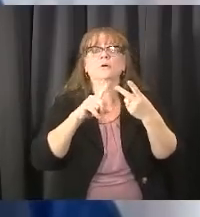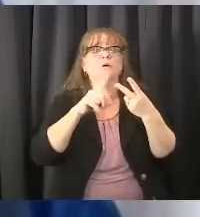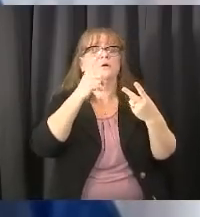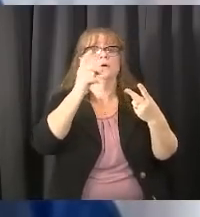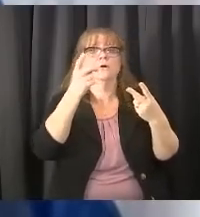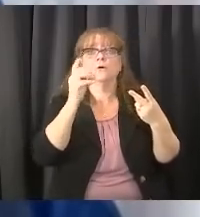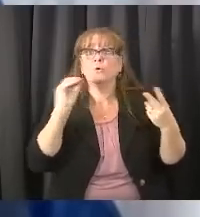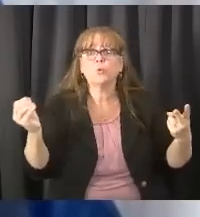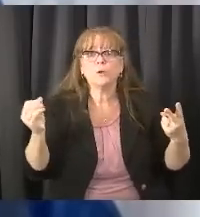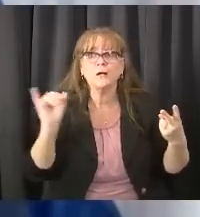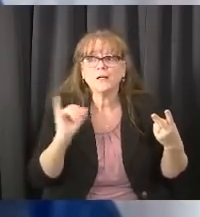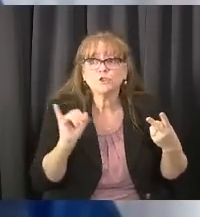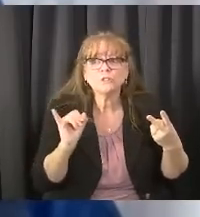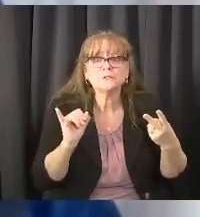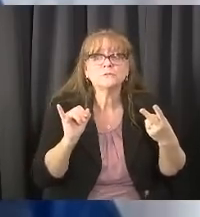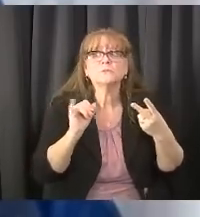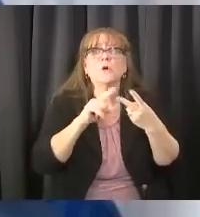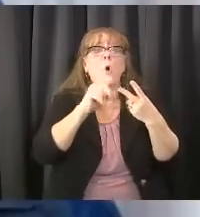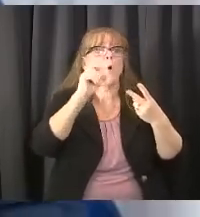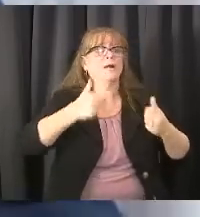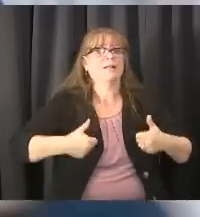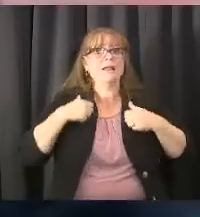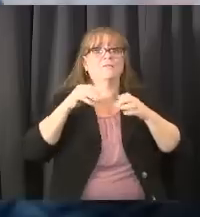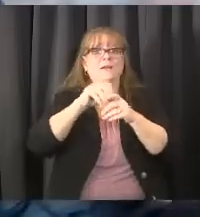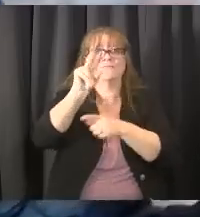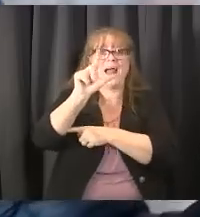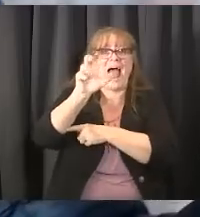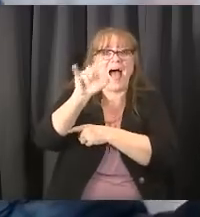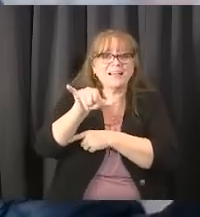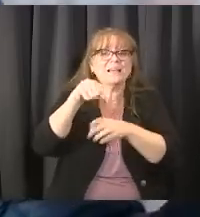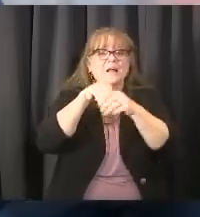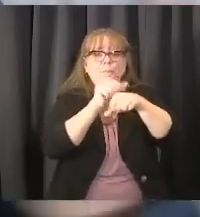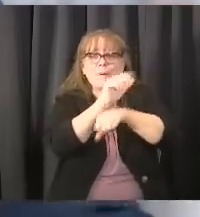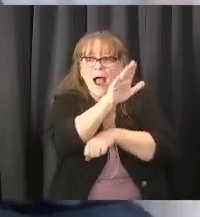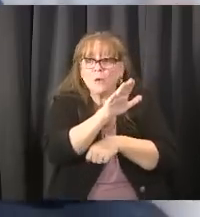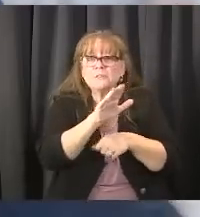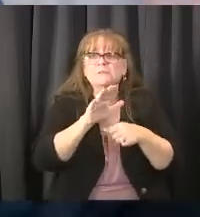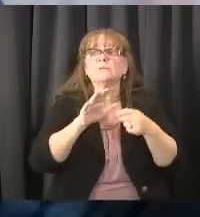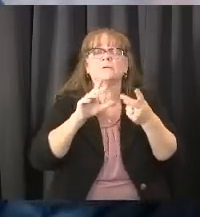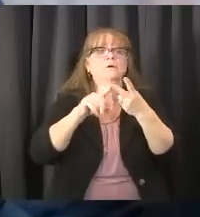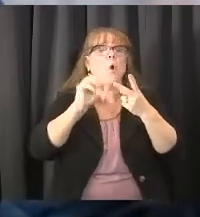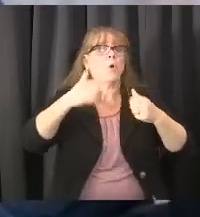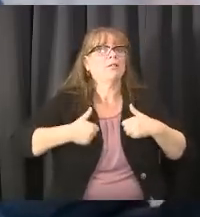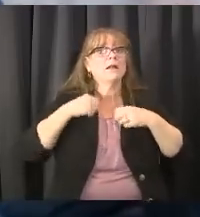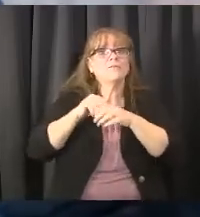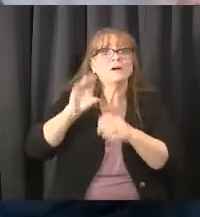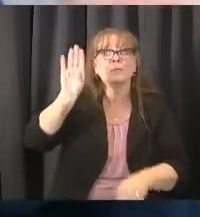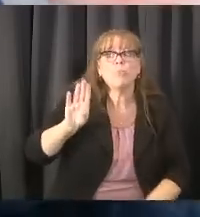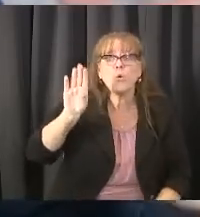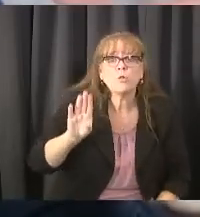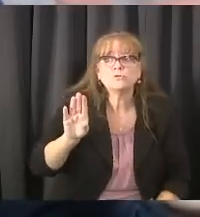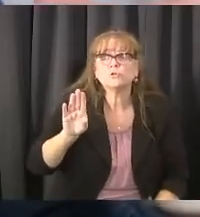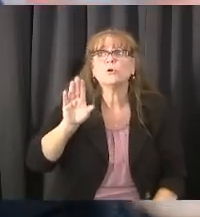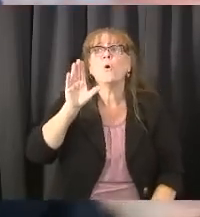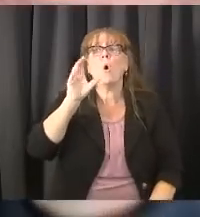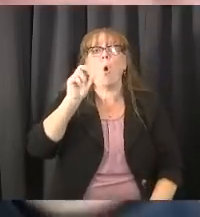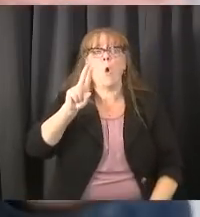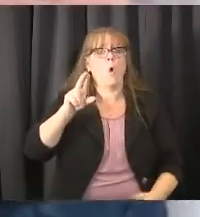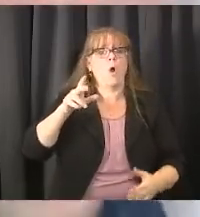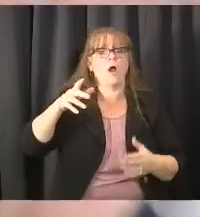live in a multi-generational household in Westminster, you should have no barriers to getting the vaccine if you're 70 and